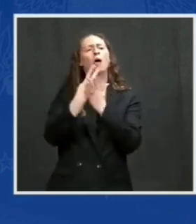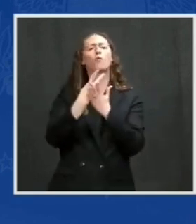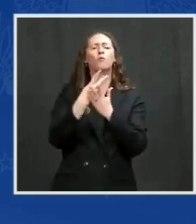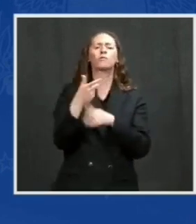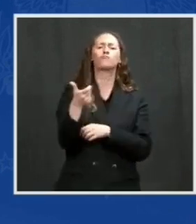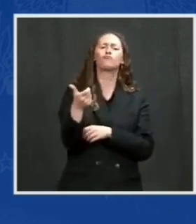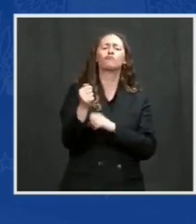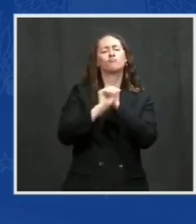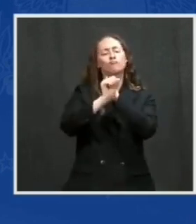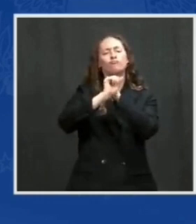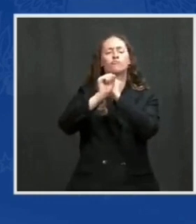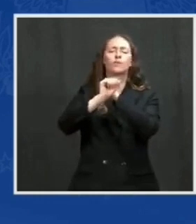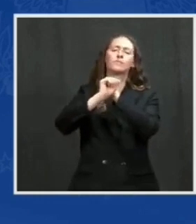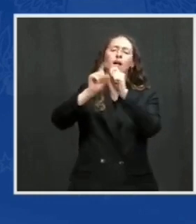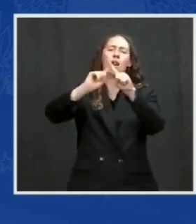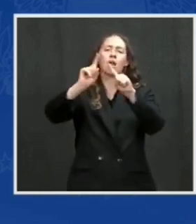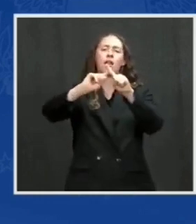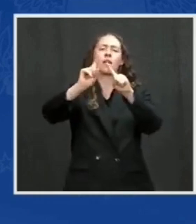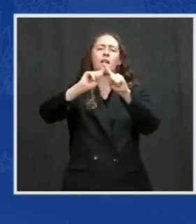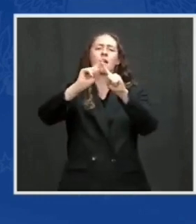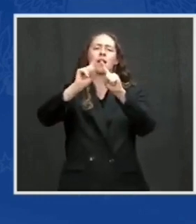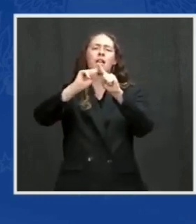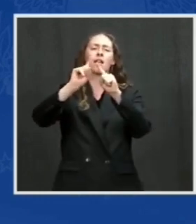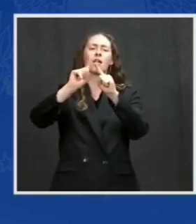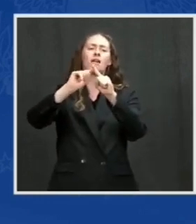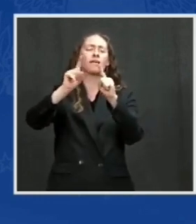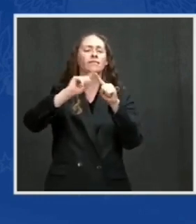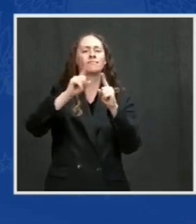see, lay 8 to 5.